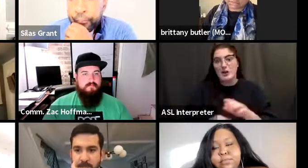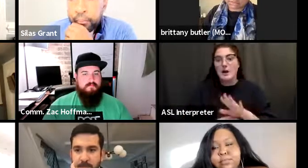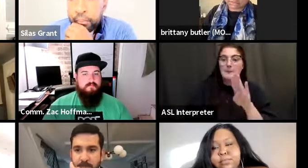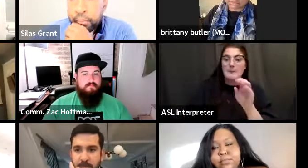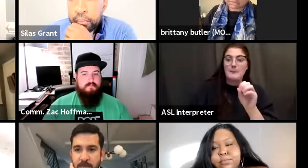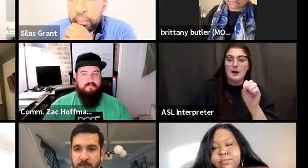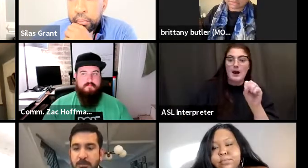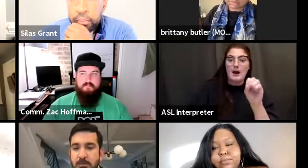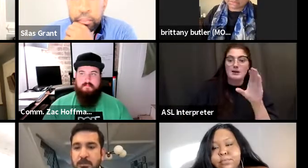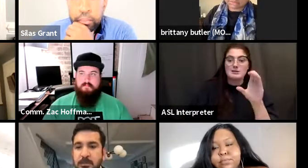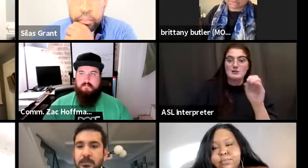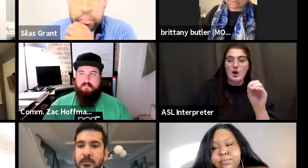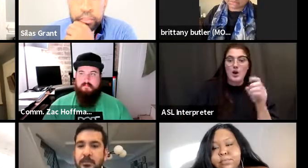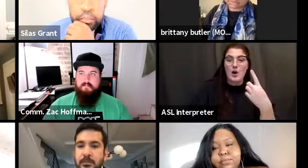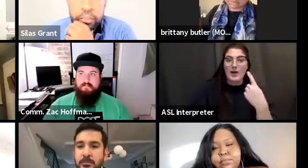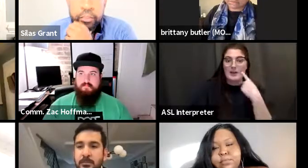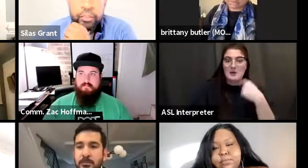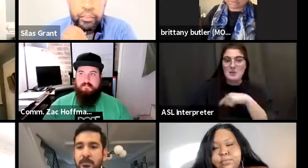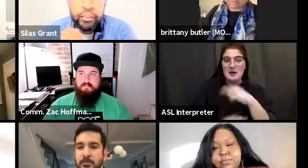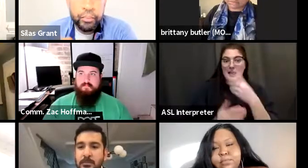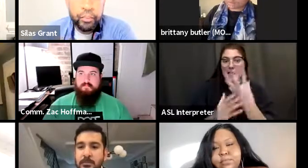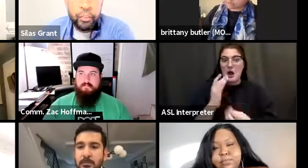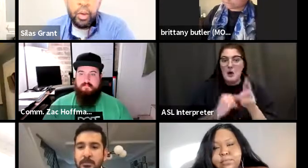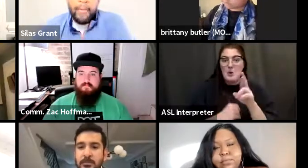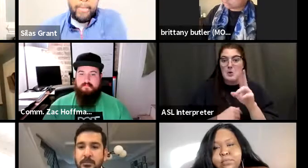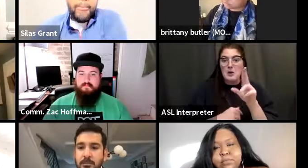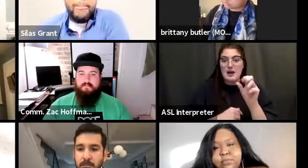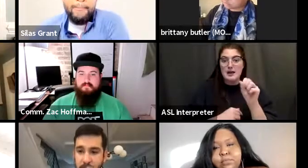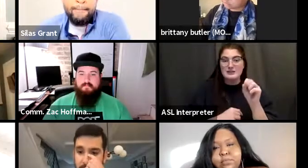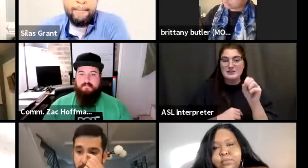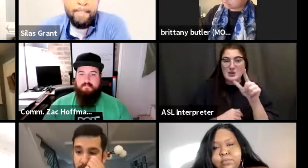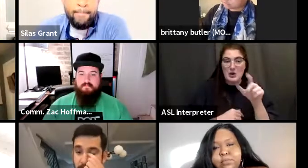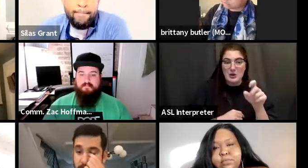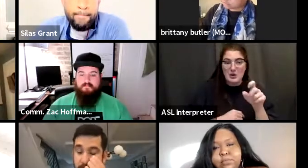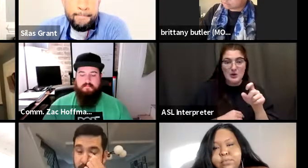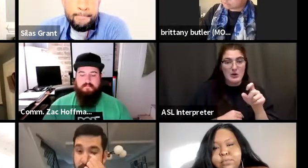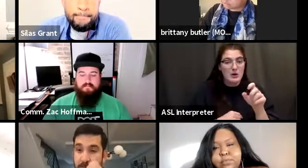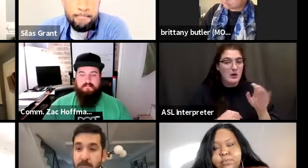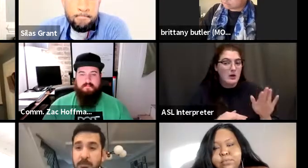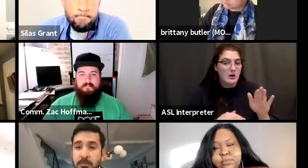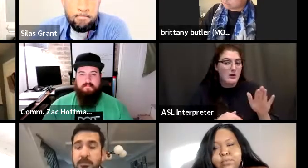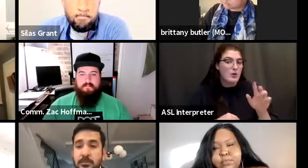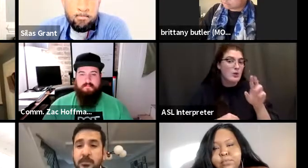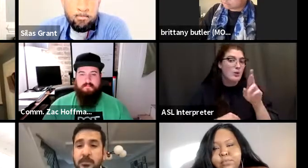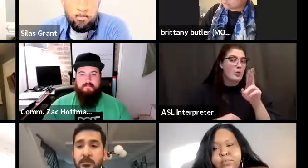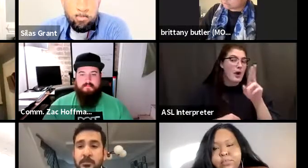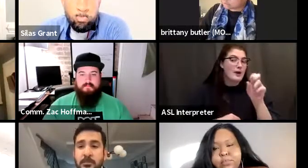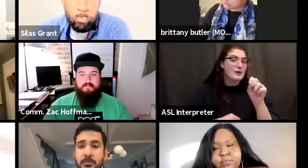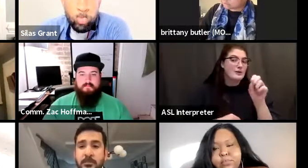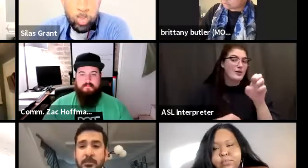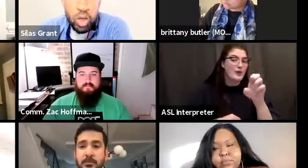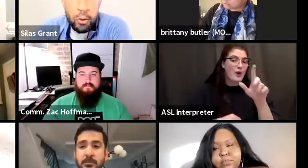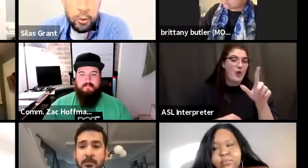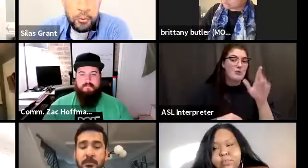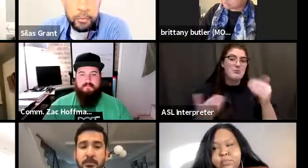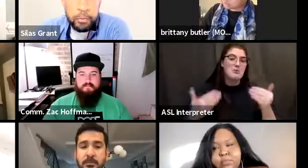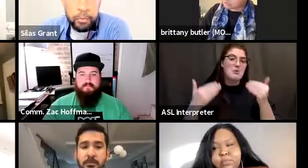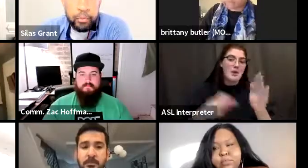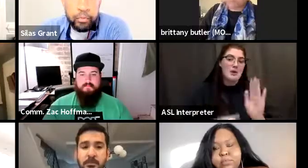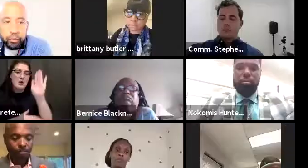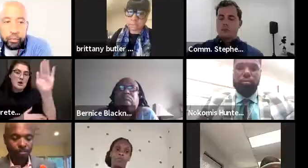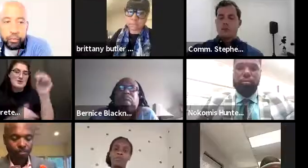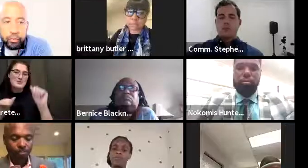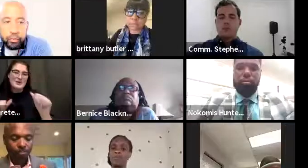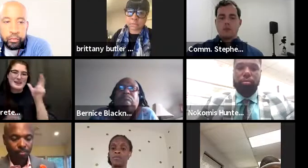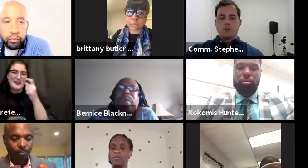think we lost Mr. Russell. So Mr. Russell, if you'll raise your hand again, and then let's hear from you.